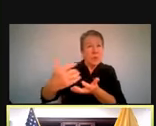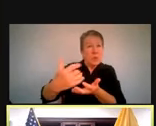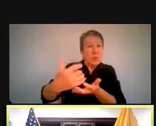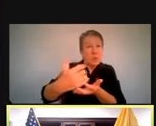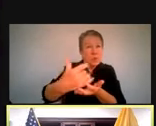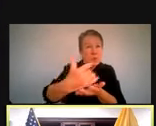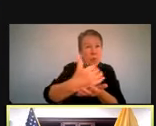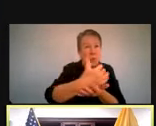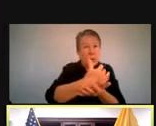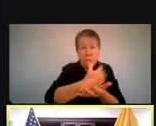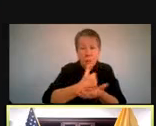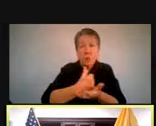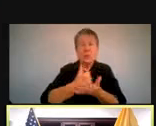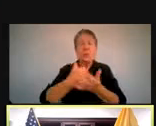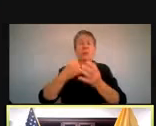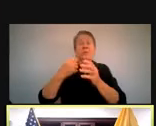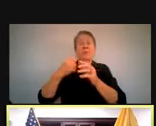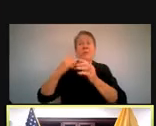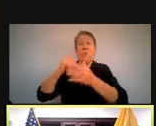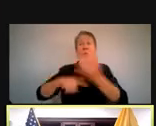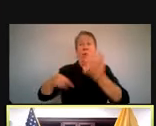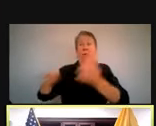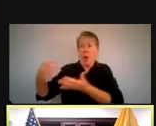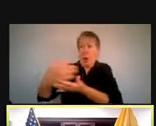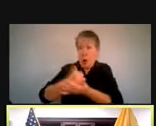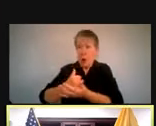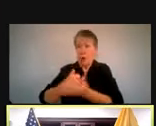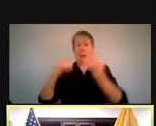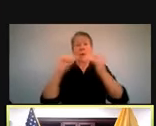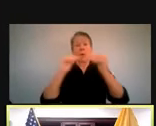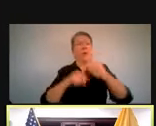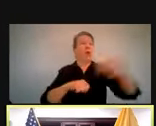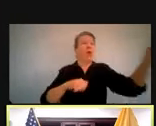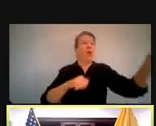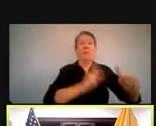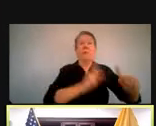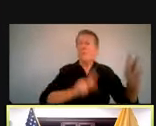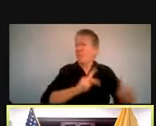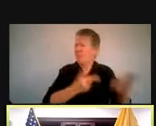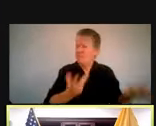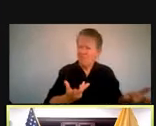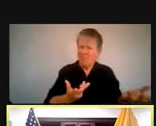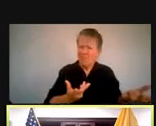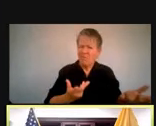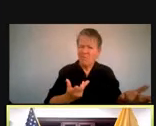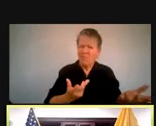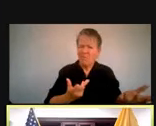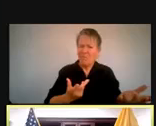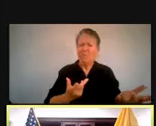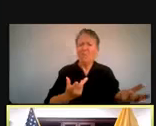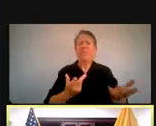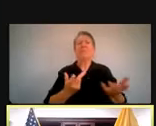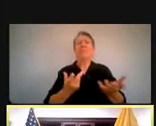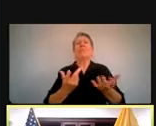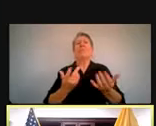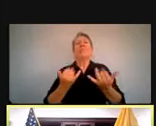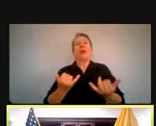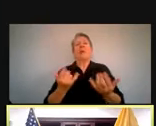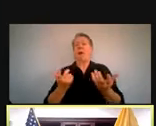Here in New Jersey, we have enacted the nation's strongest equal pay law, along with putting our minimum wage on a clear path to $15 an